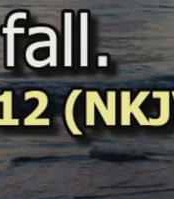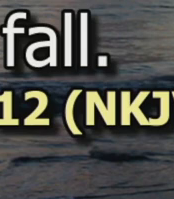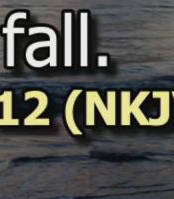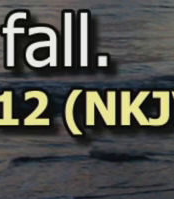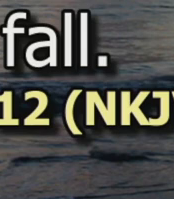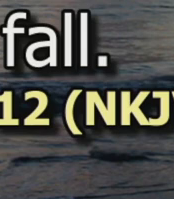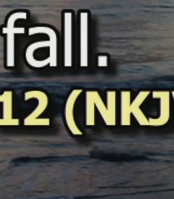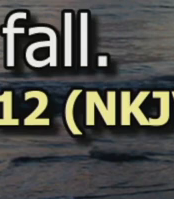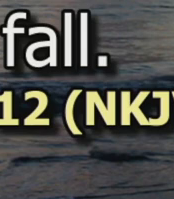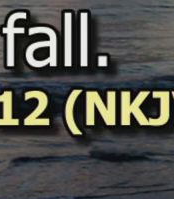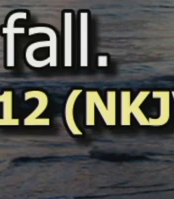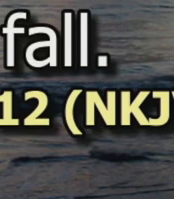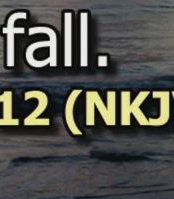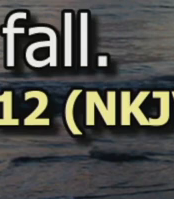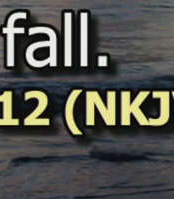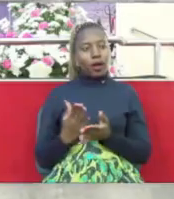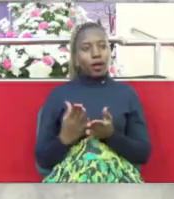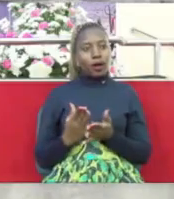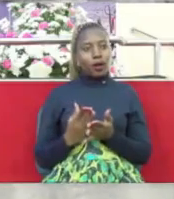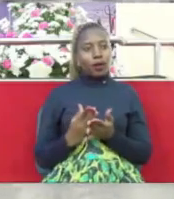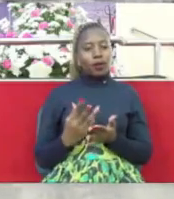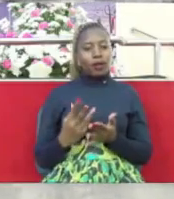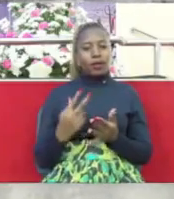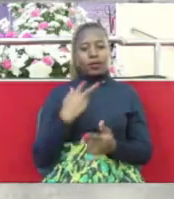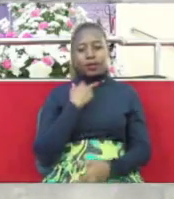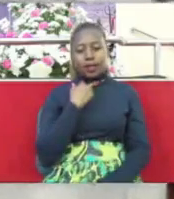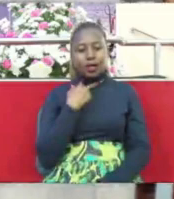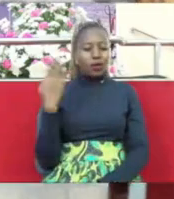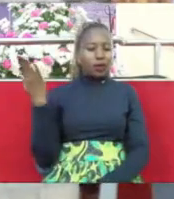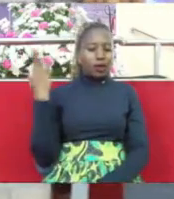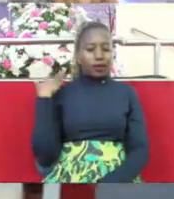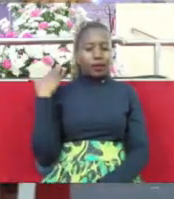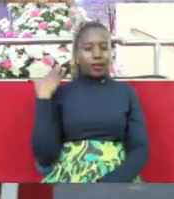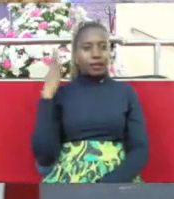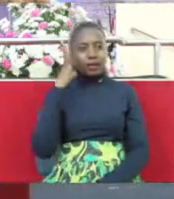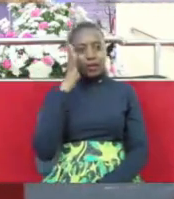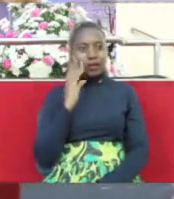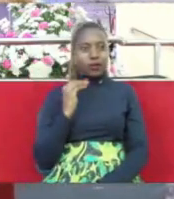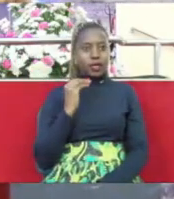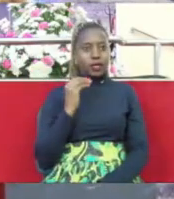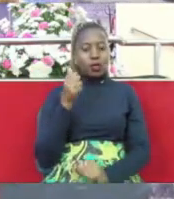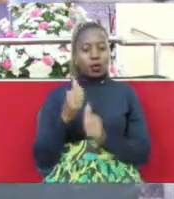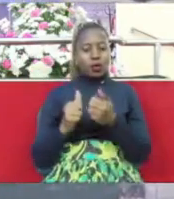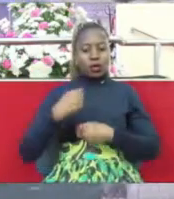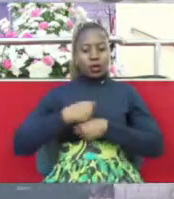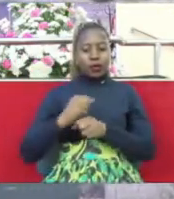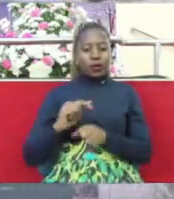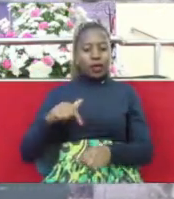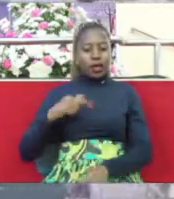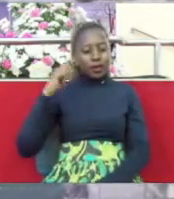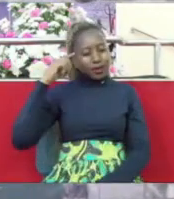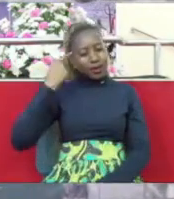we hold on to past experiences, kuna wakati mwingine tutashikilia tajriba yetu ya siku nyingi, which makes us think that you cannot lose Jesus.